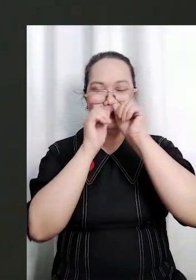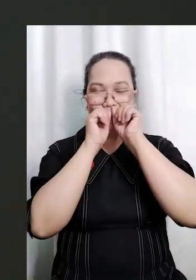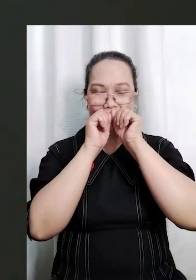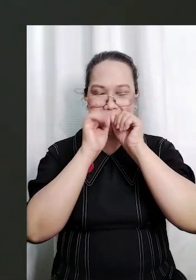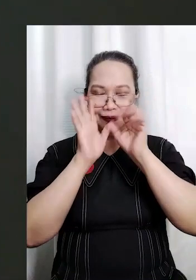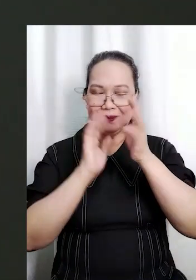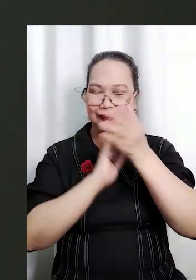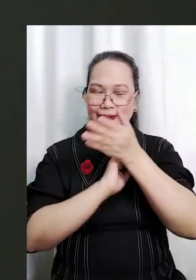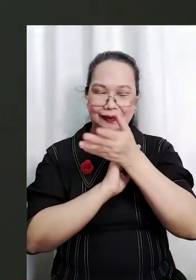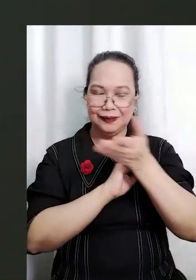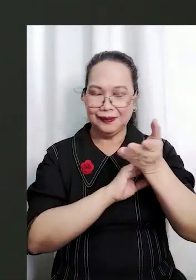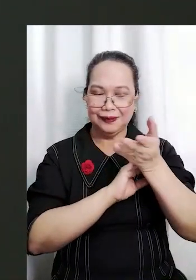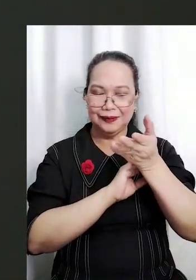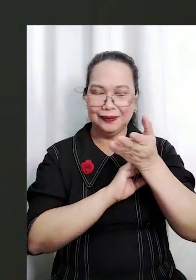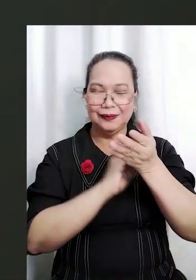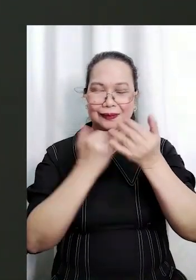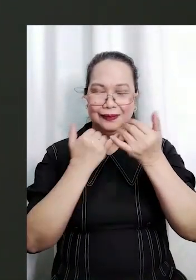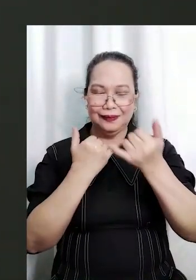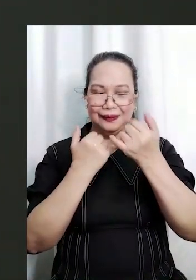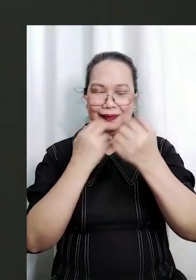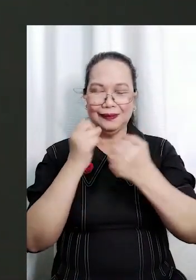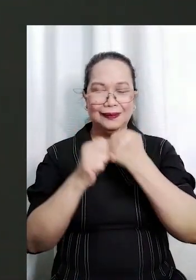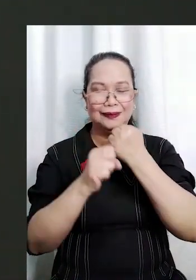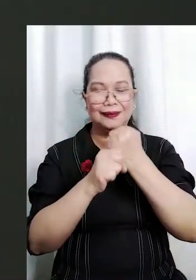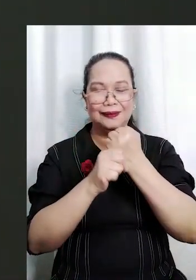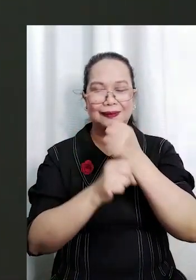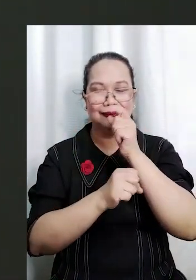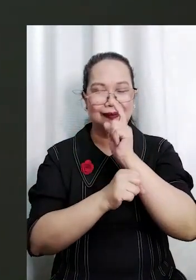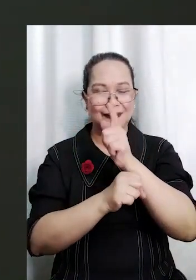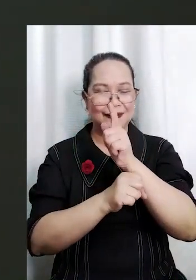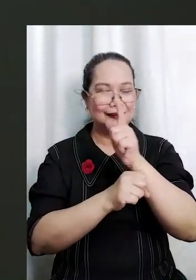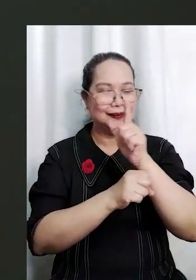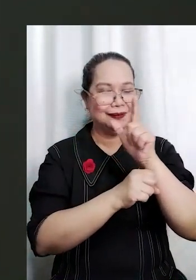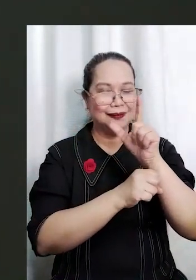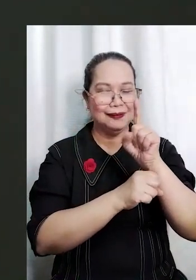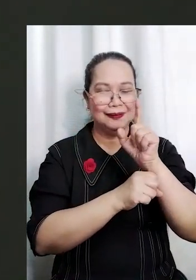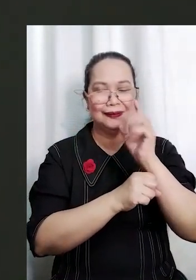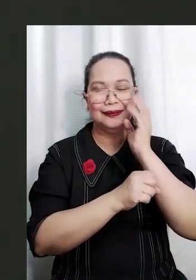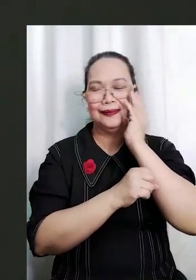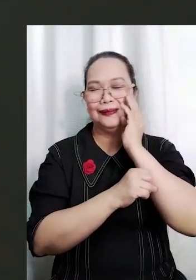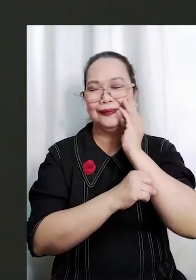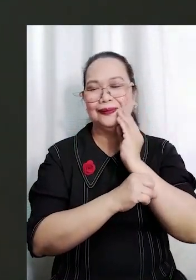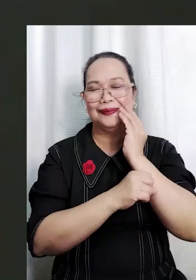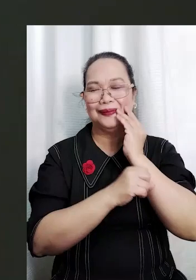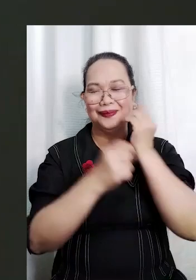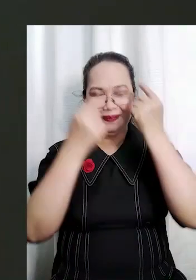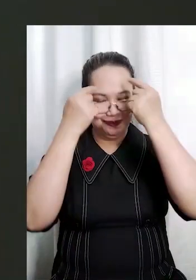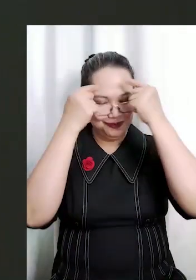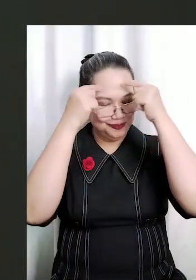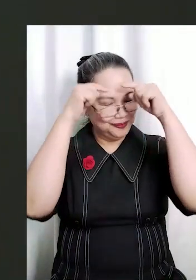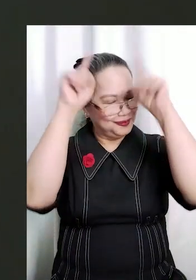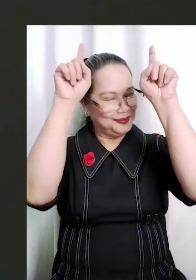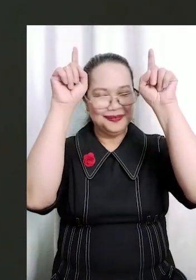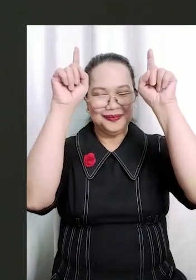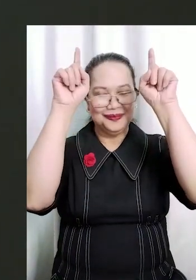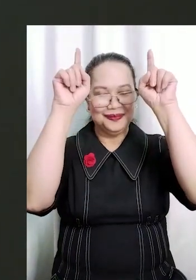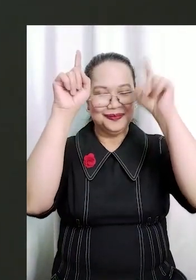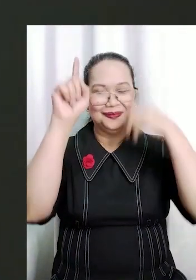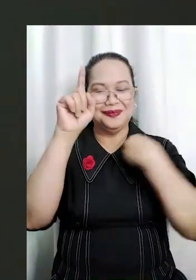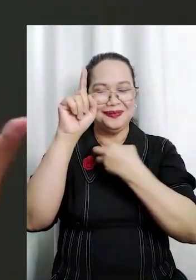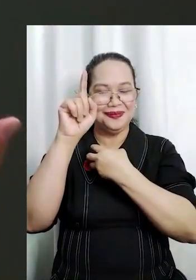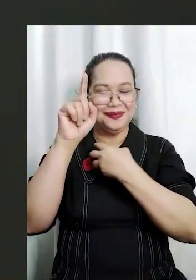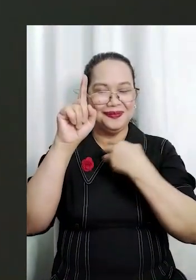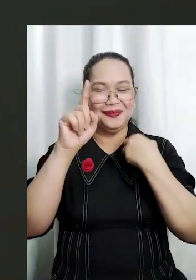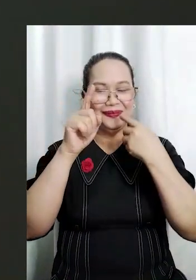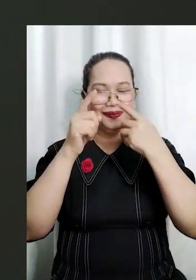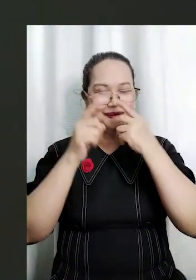going to bless them, that in this year, we will truly experience victory in you, that we